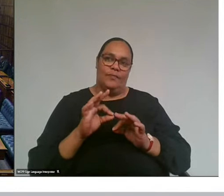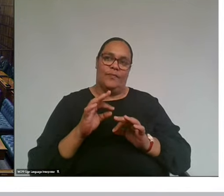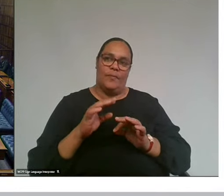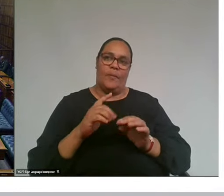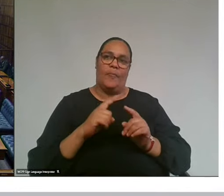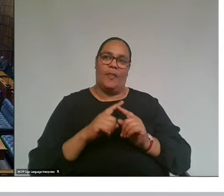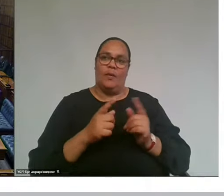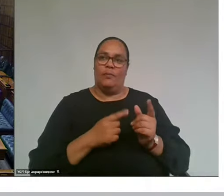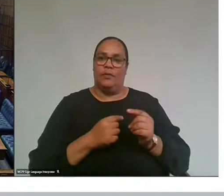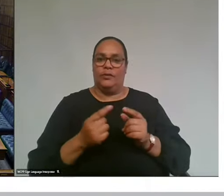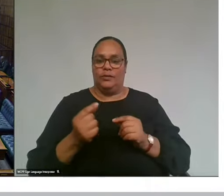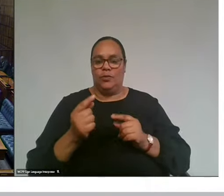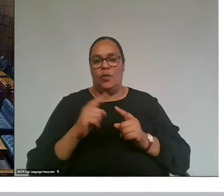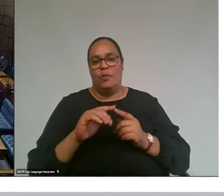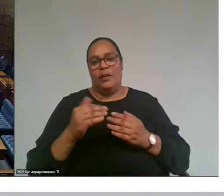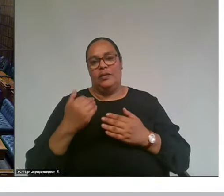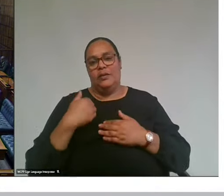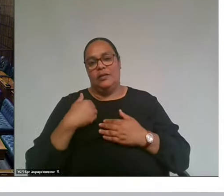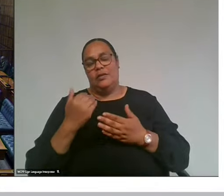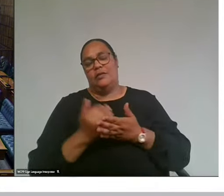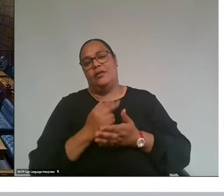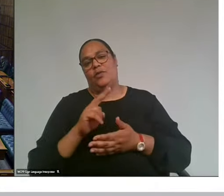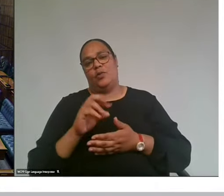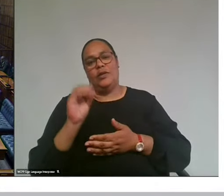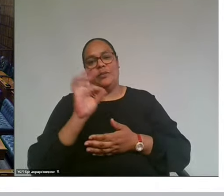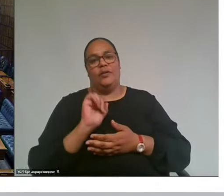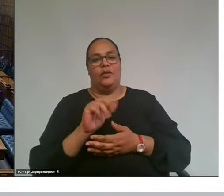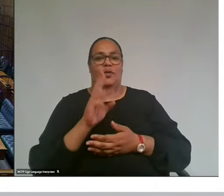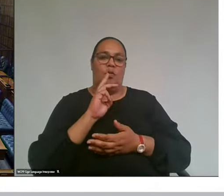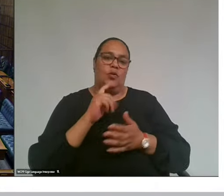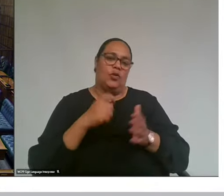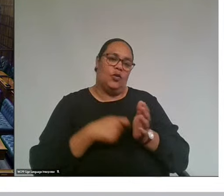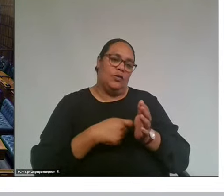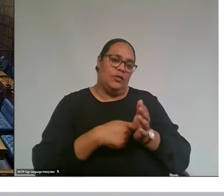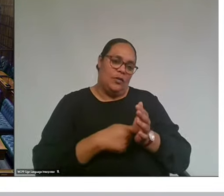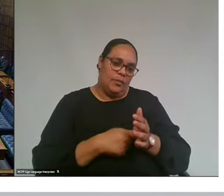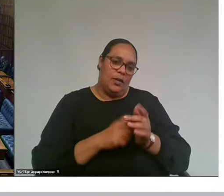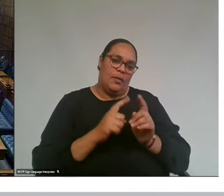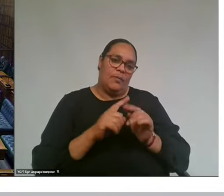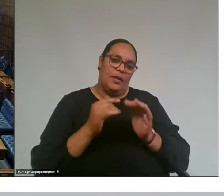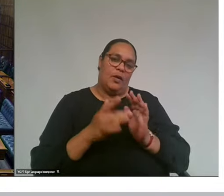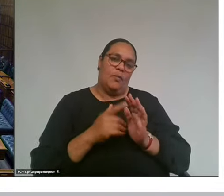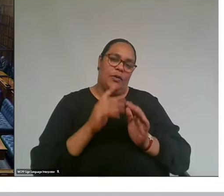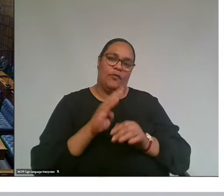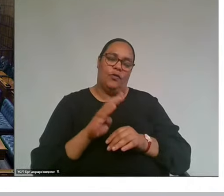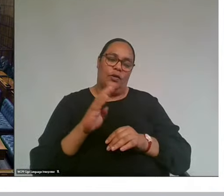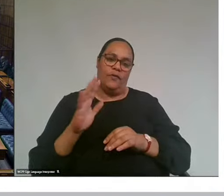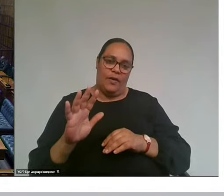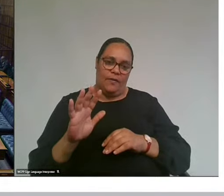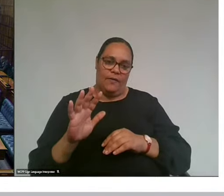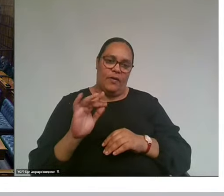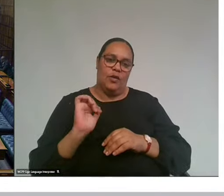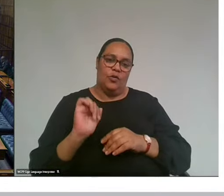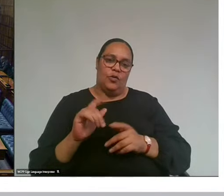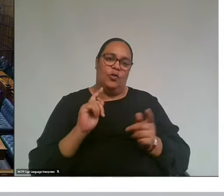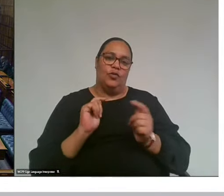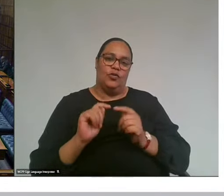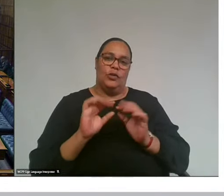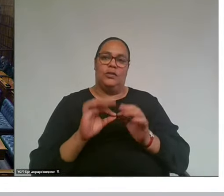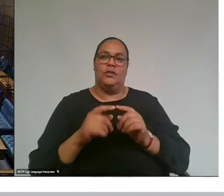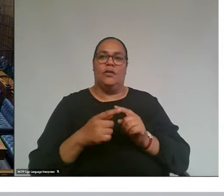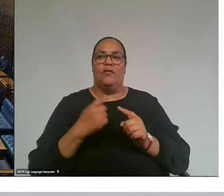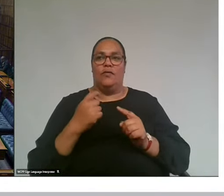entities to save 20% on their water consumption now on page 45 they changed this